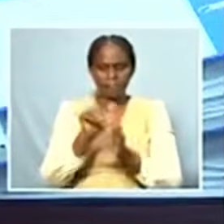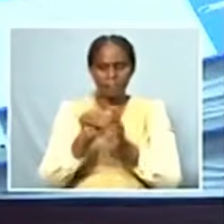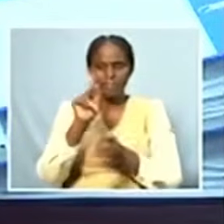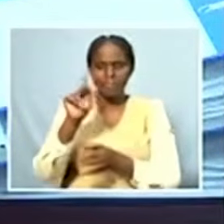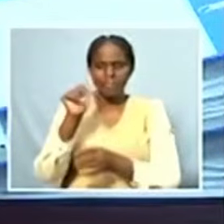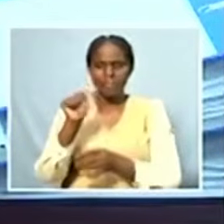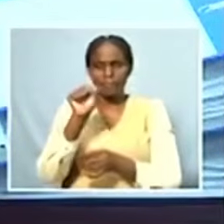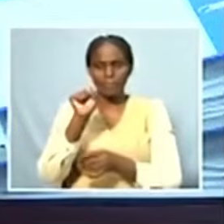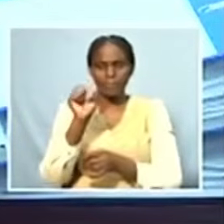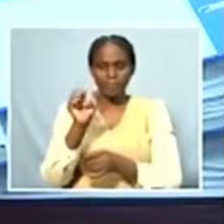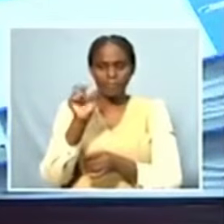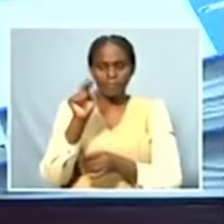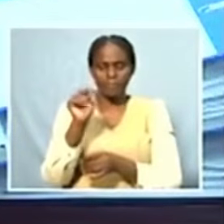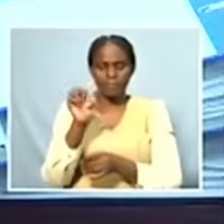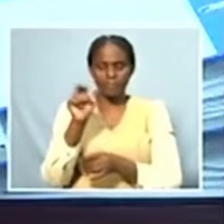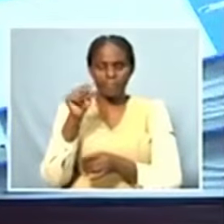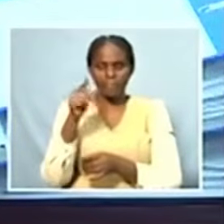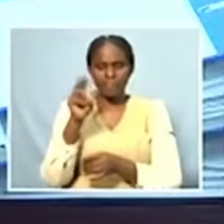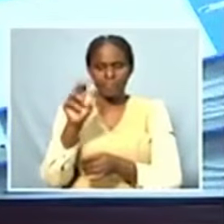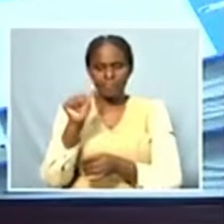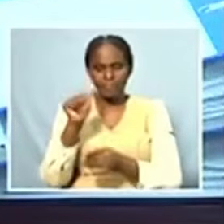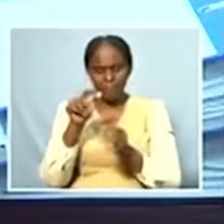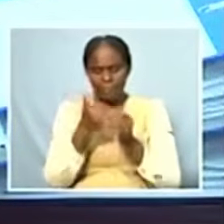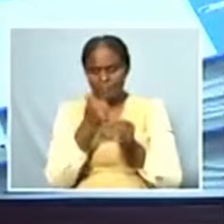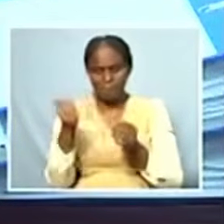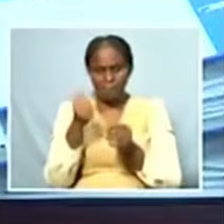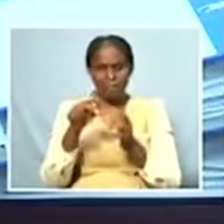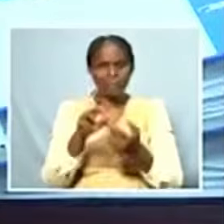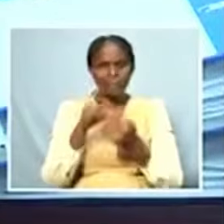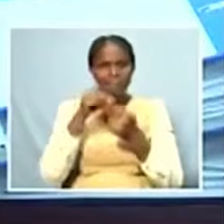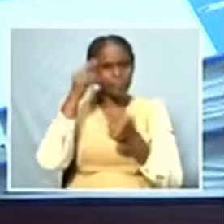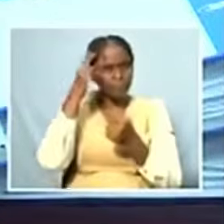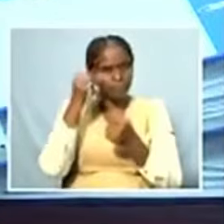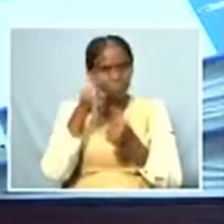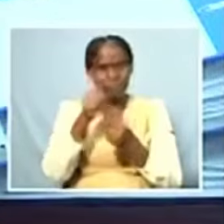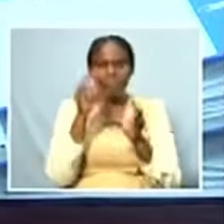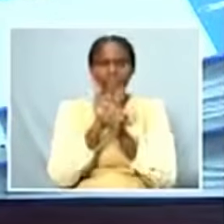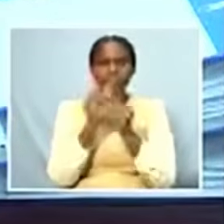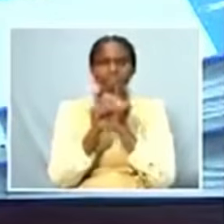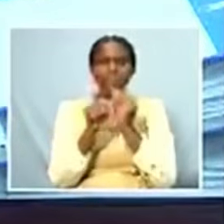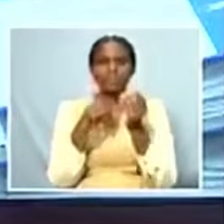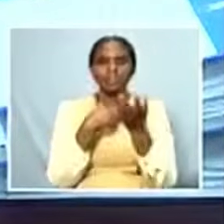Kasenengwa. Any special reason why they are missing?